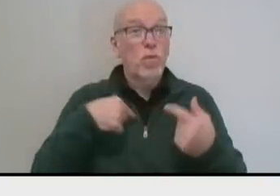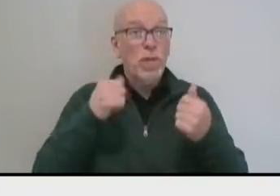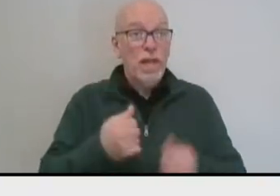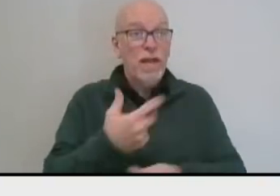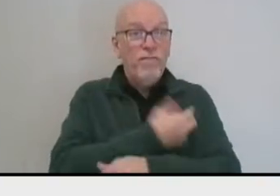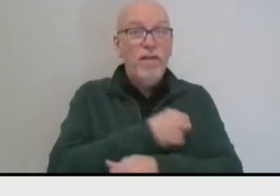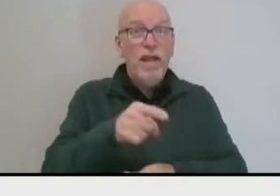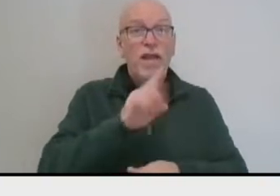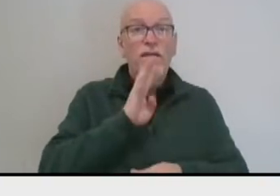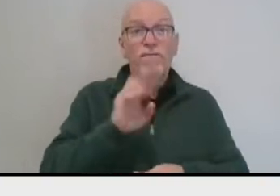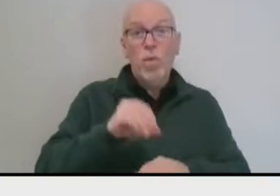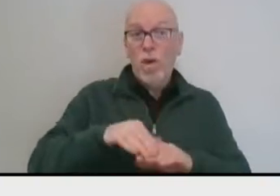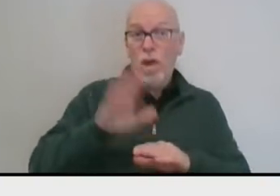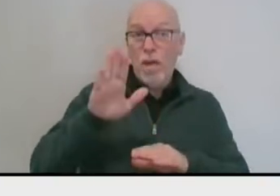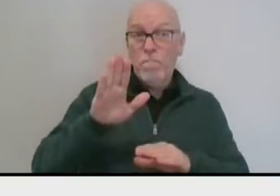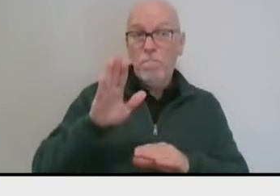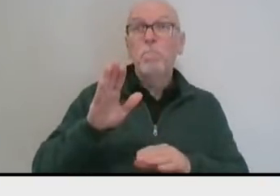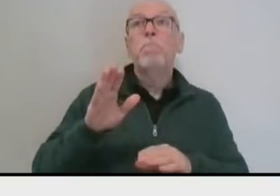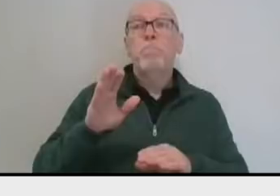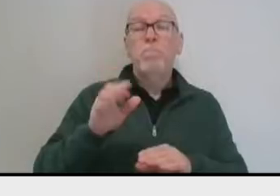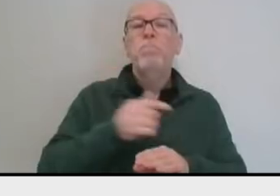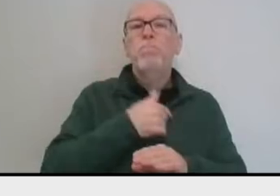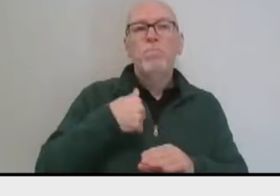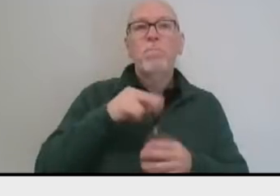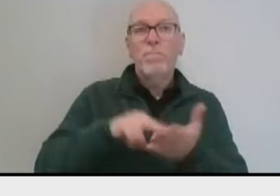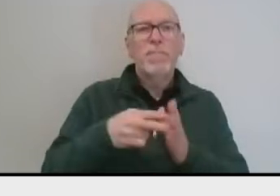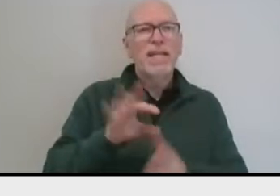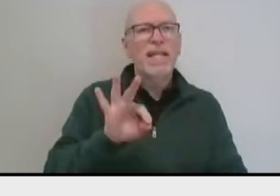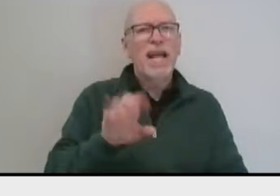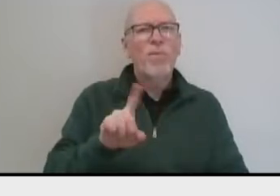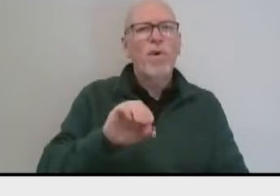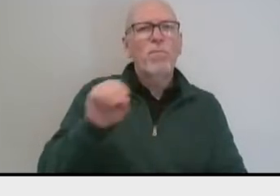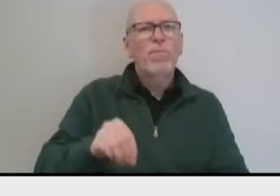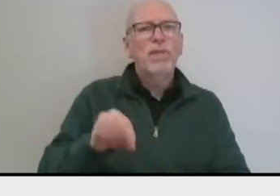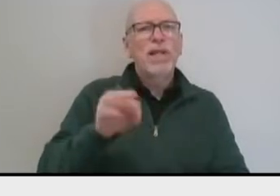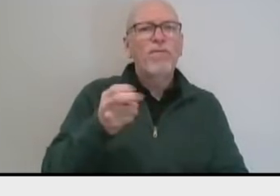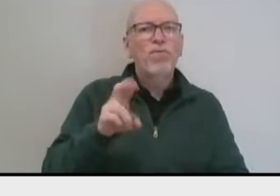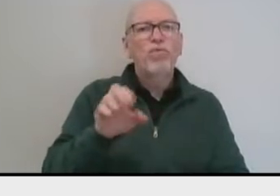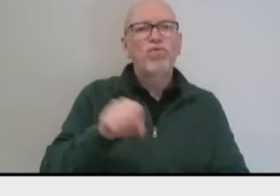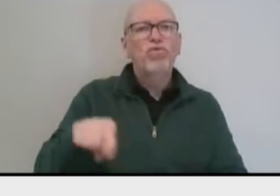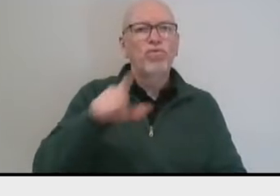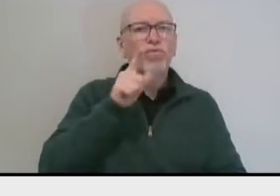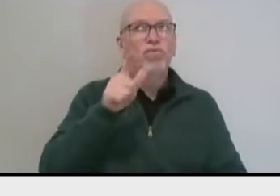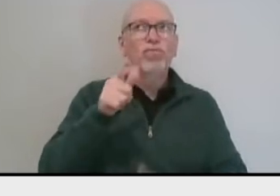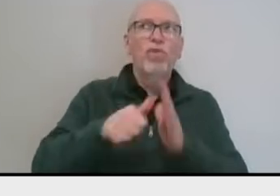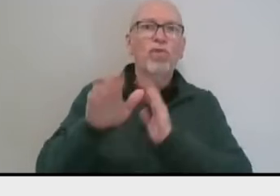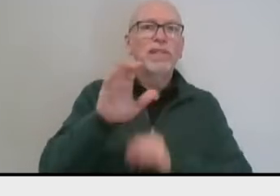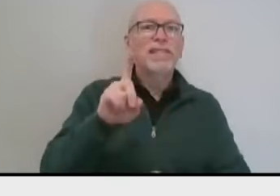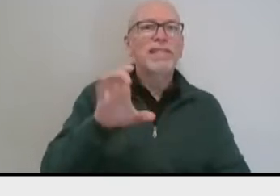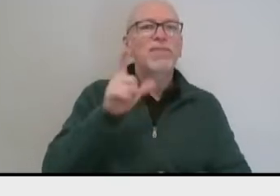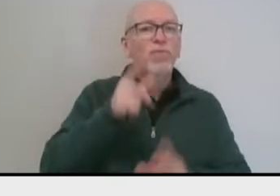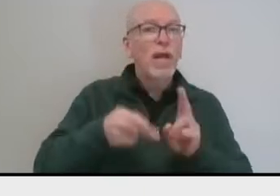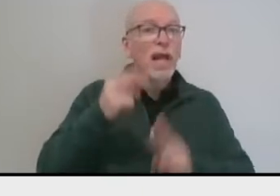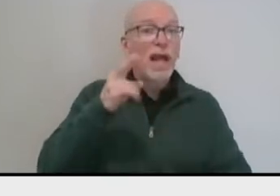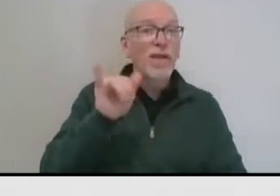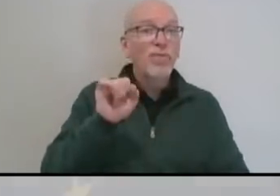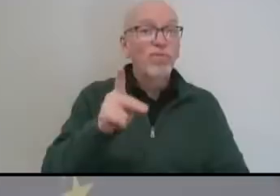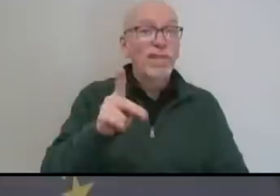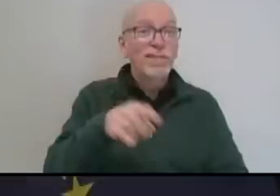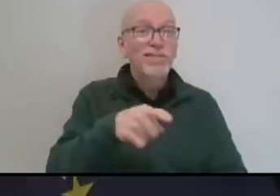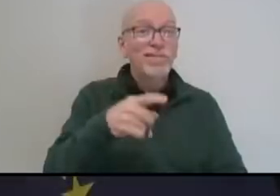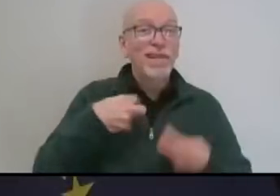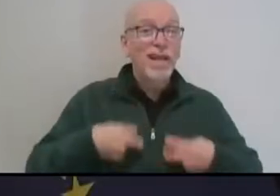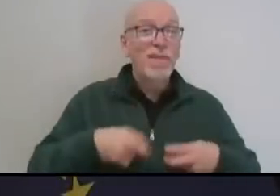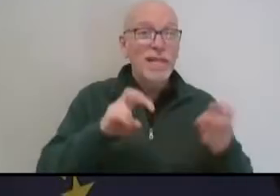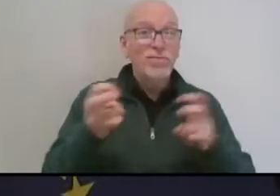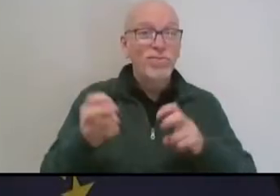age 40 and older, we will have captured 91% of Hoosiers who fall into the CDC's list of high-risk comorbidities.